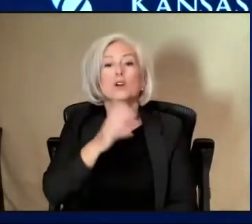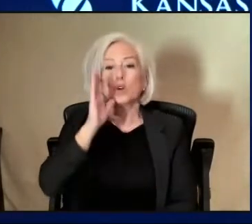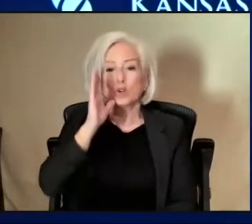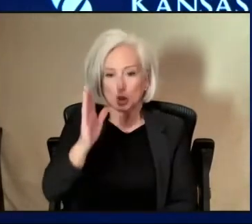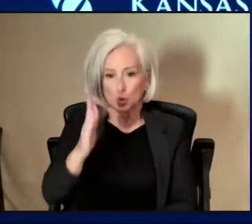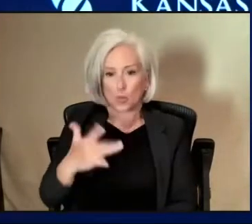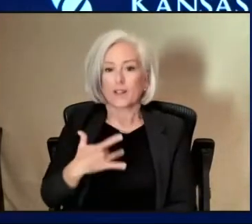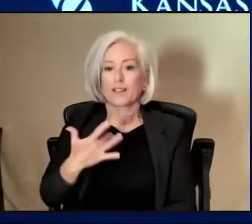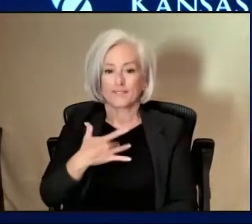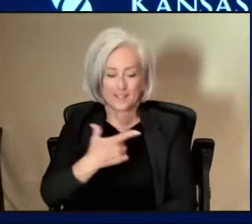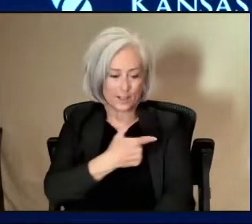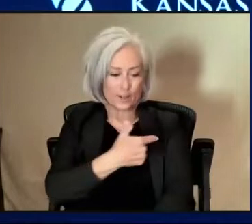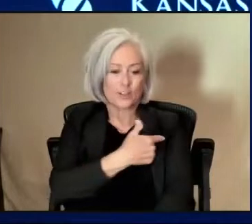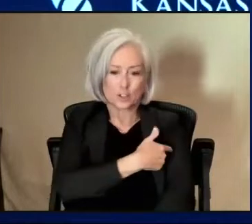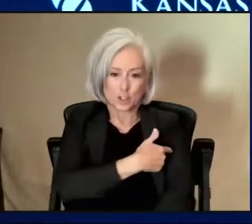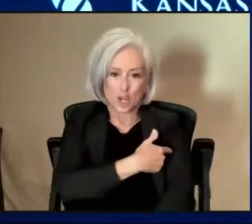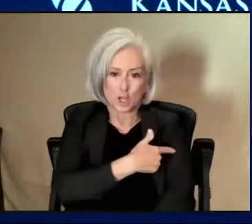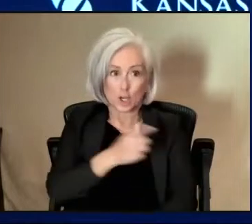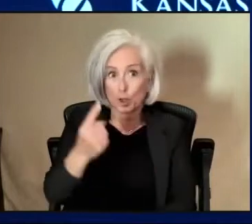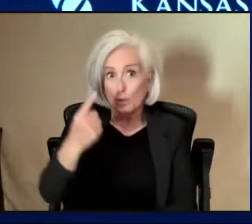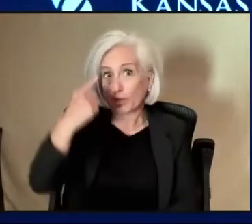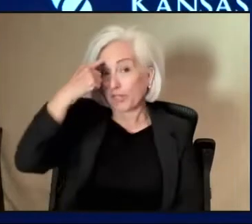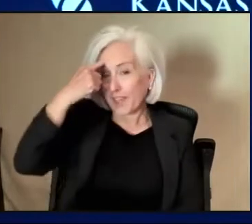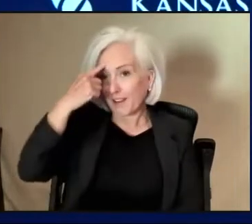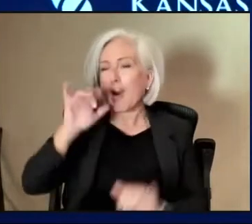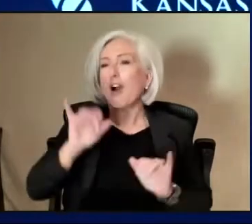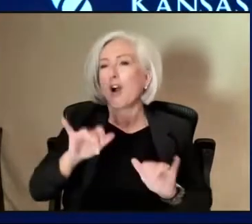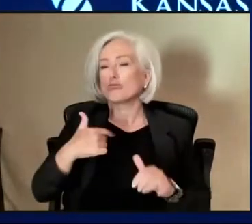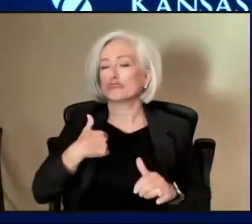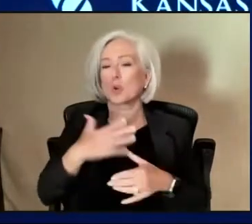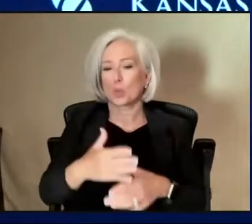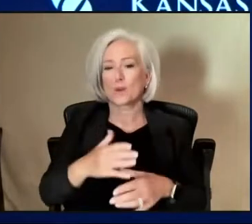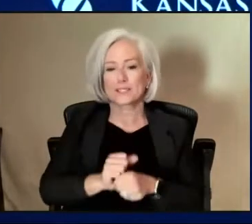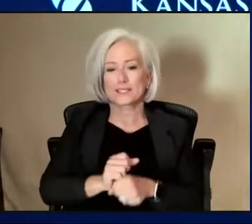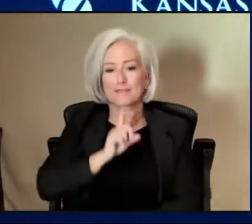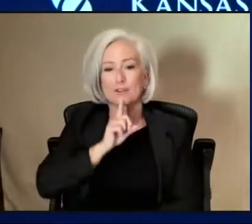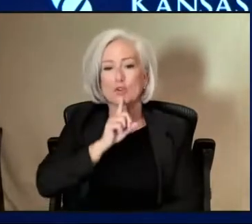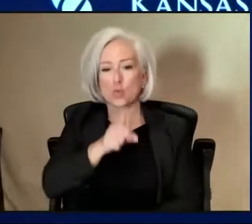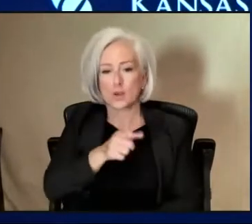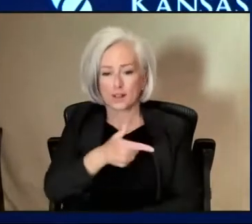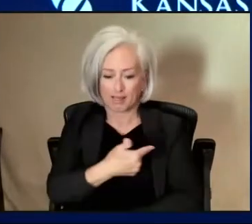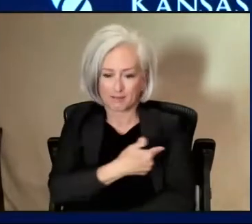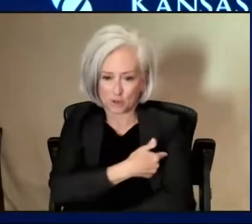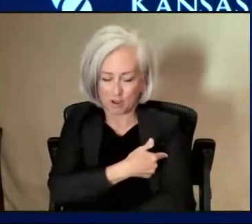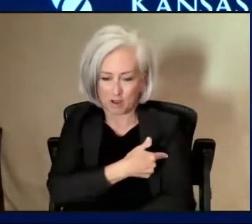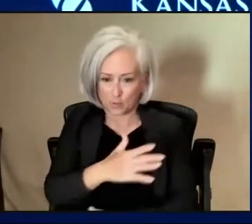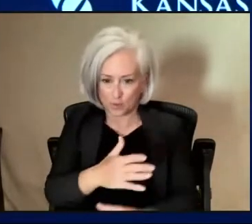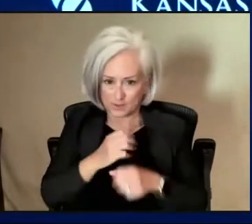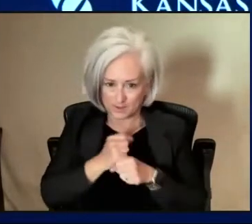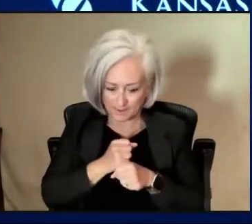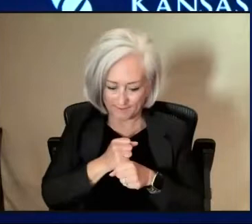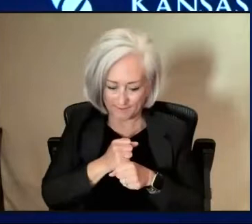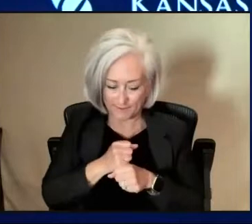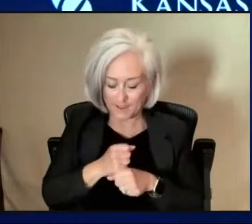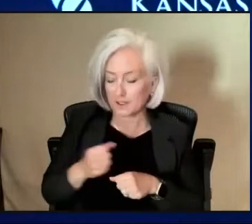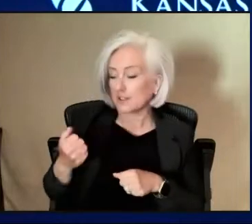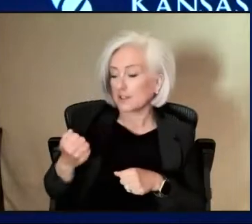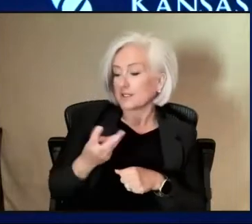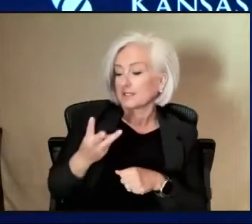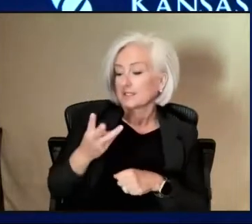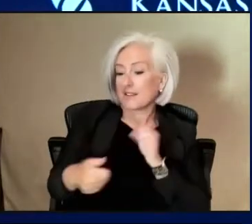sure, and you're going to think that you got the real thing. In fact, a number of years ago, we did a vaccine trial with the flu